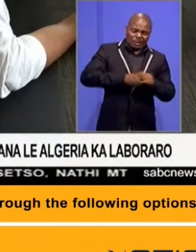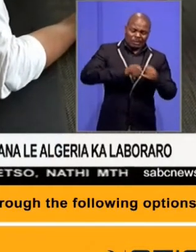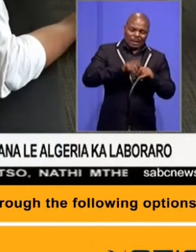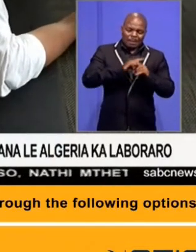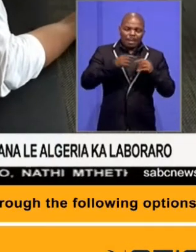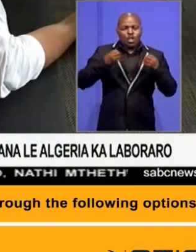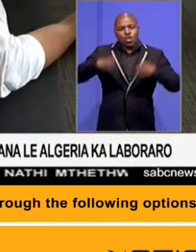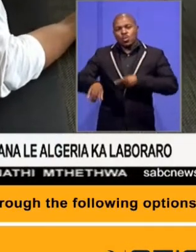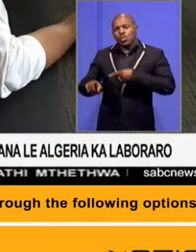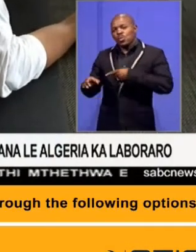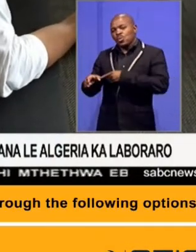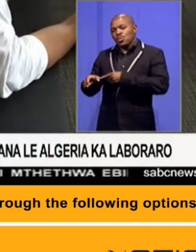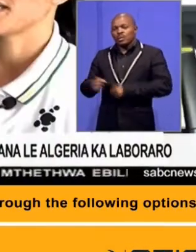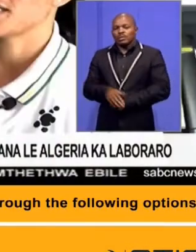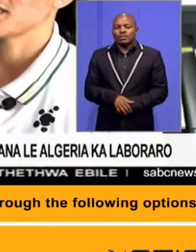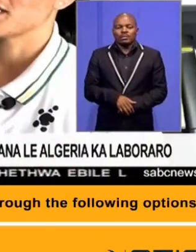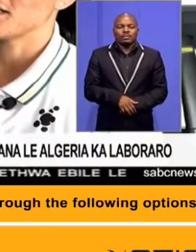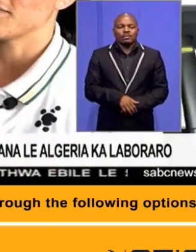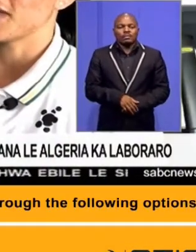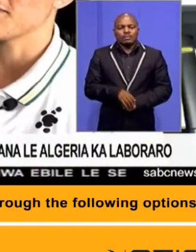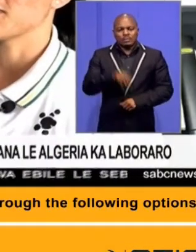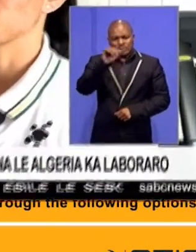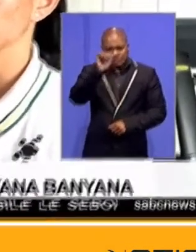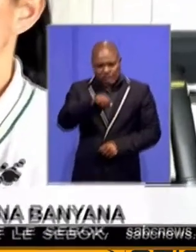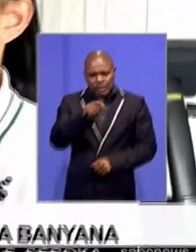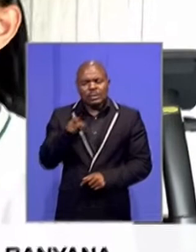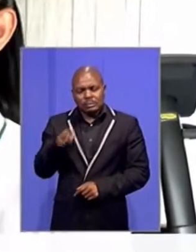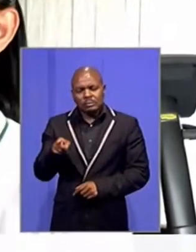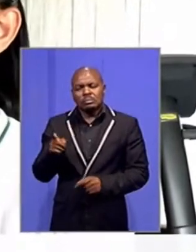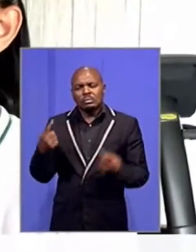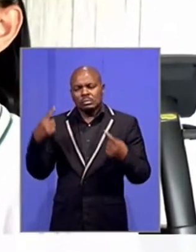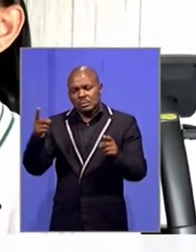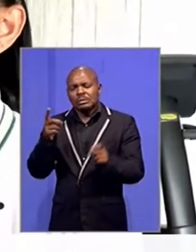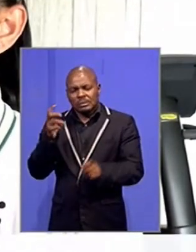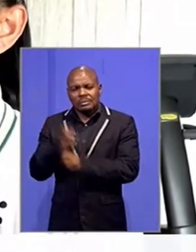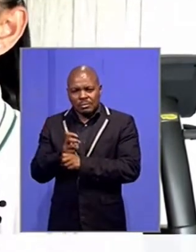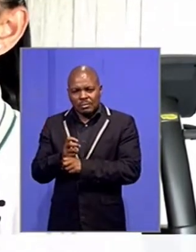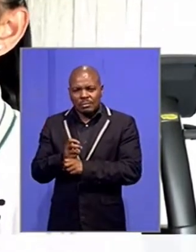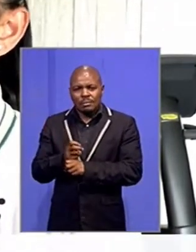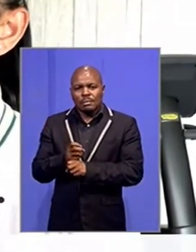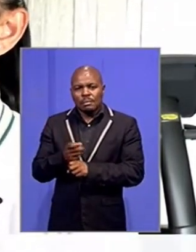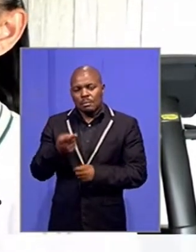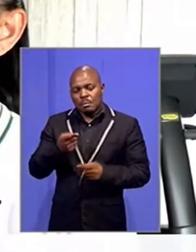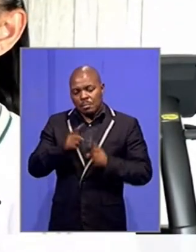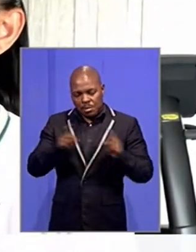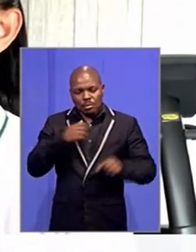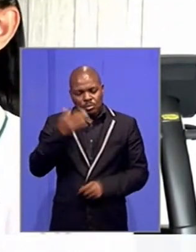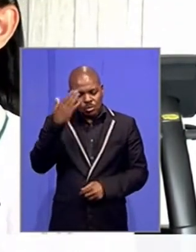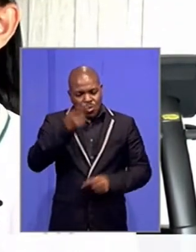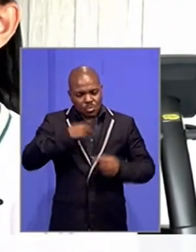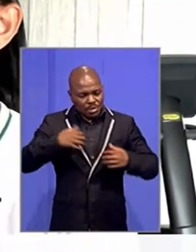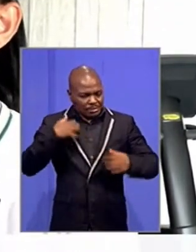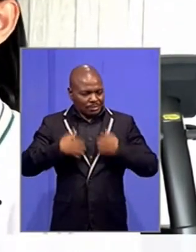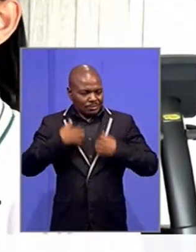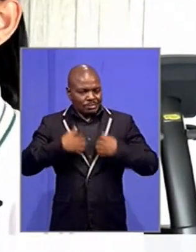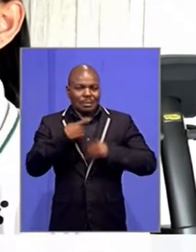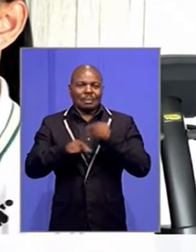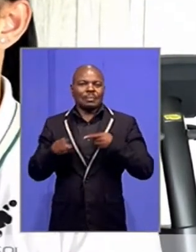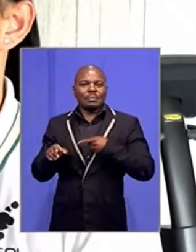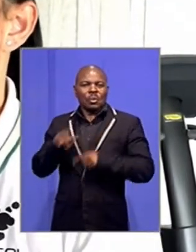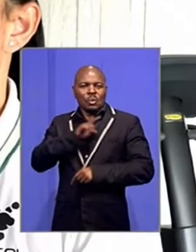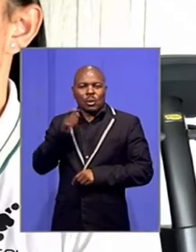papadi. I mean, yes, it's a tough game that we're going to play, but I think we're all pretty excited about it, only because